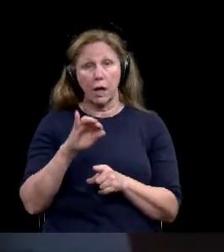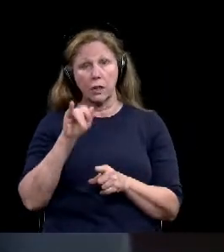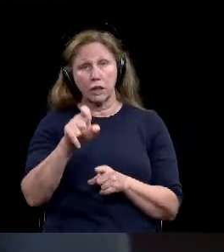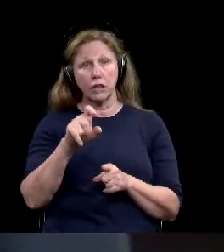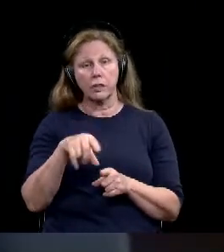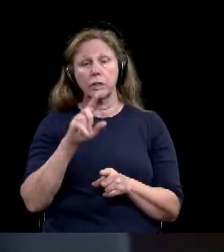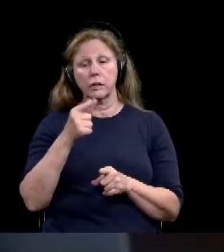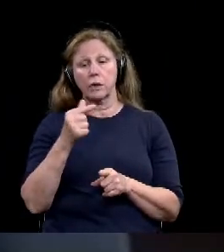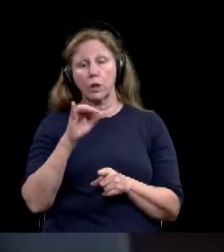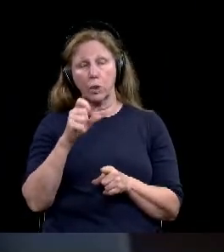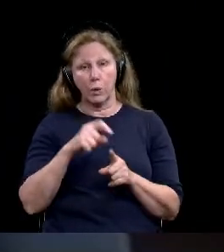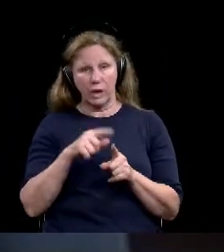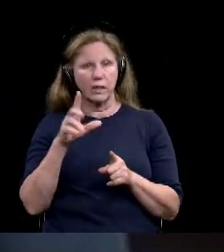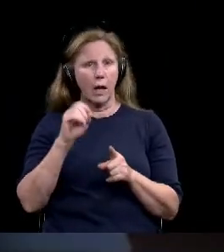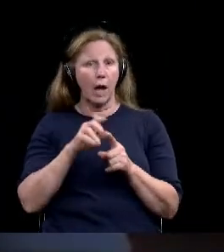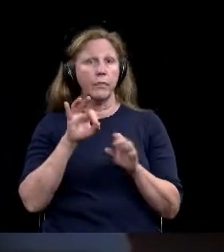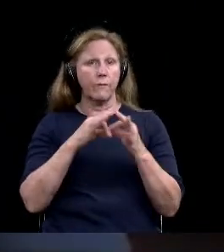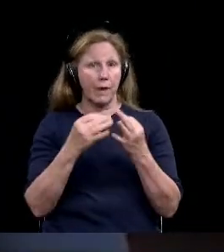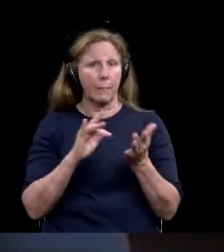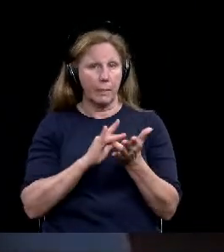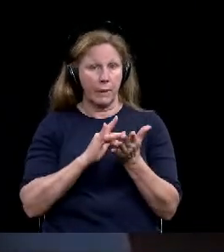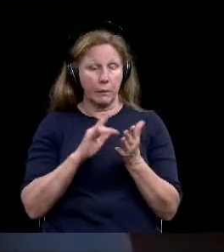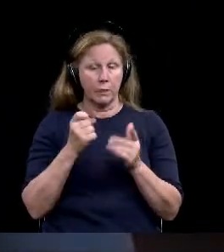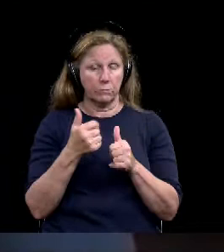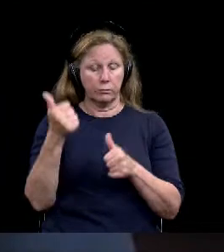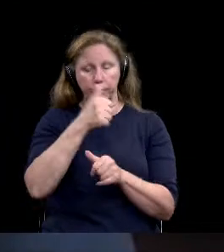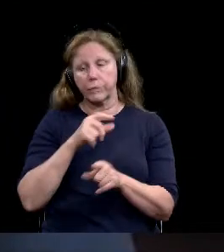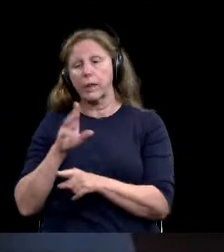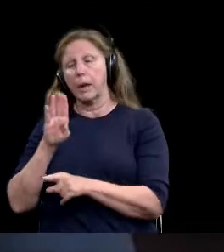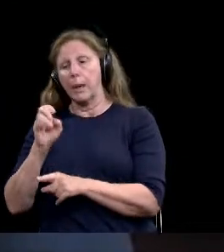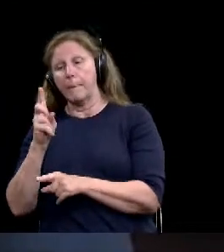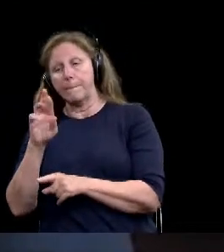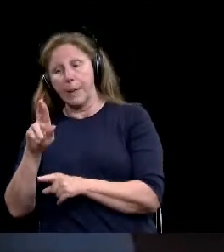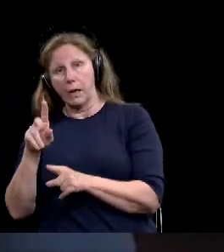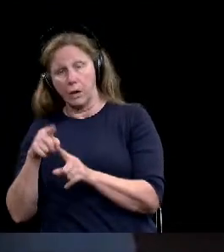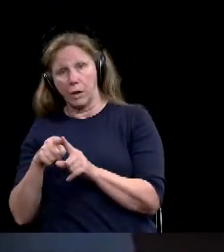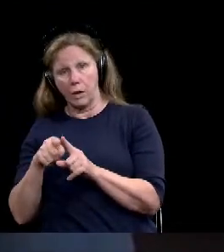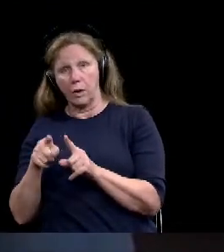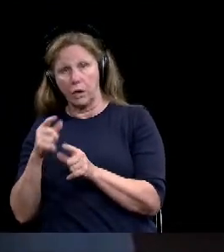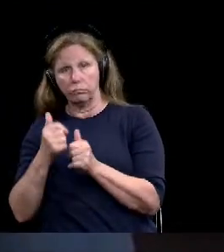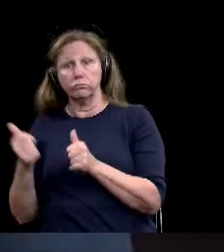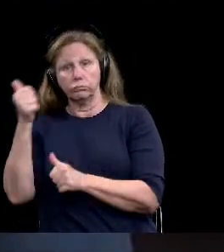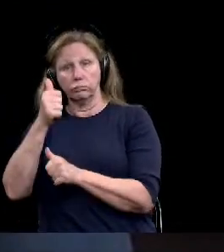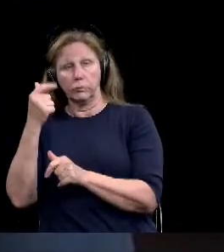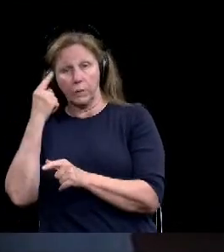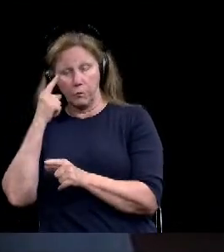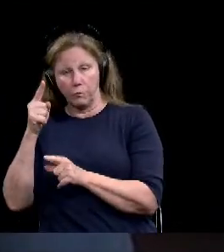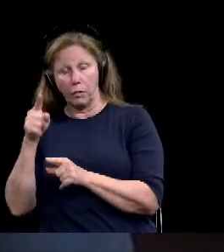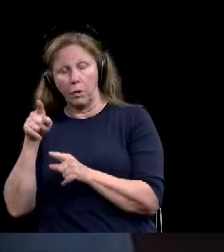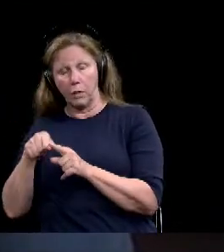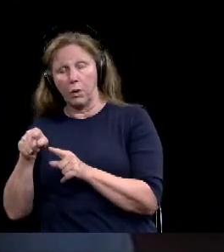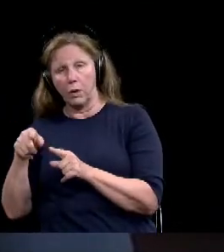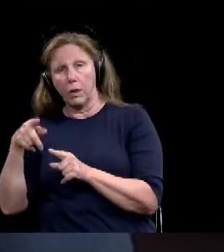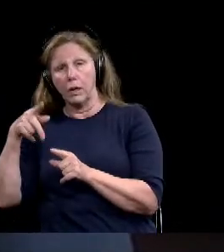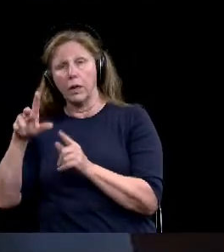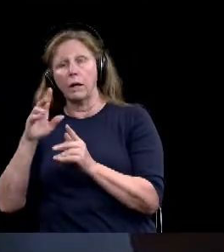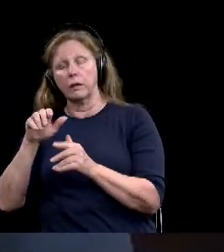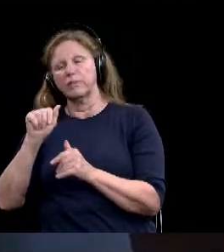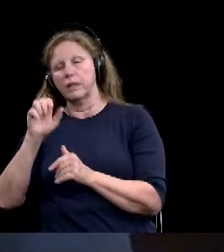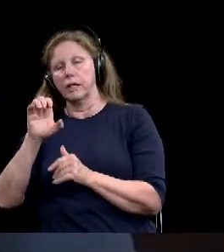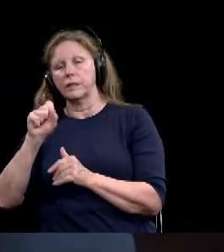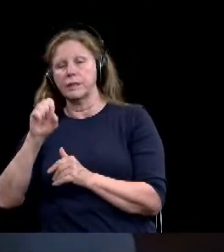Medical Officer with Ascension Providence Healthcare Alliance, Dr. Umad Ahmad, Interim Chief Medical Officer with Baylor Scott & White